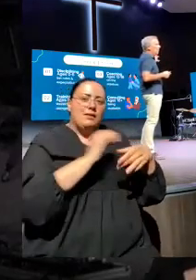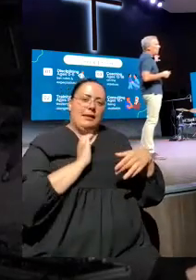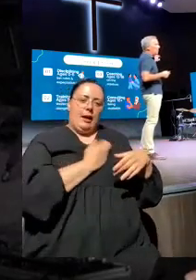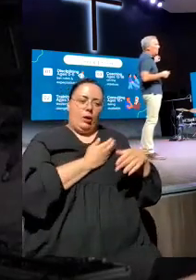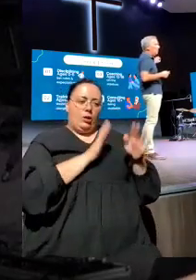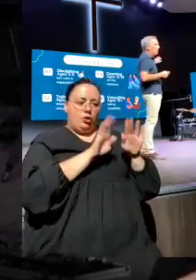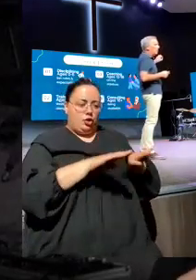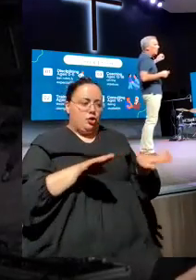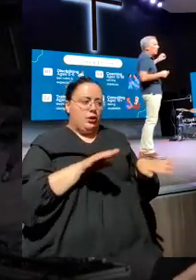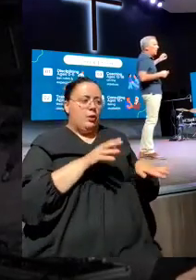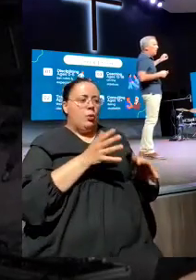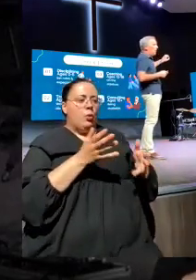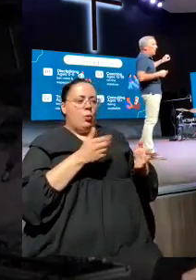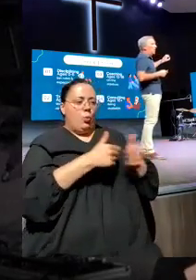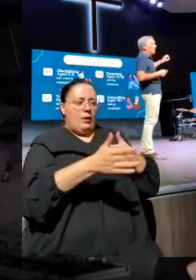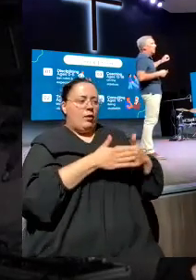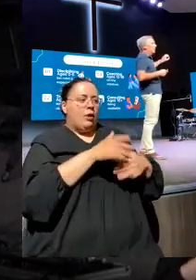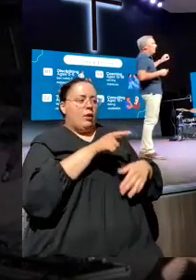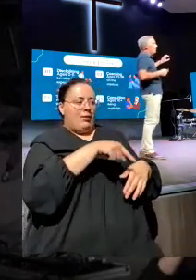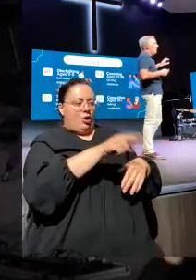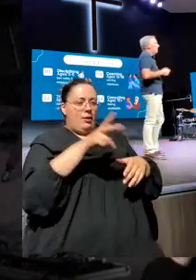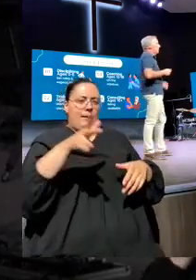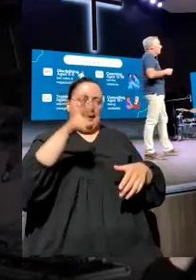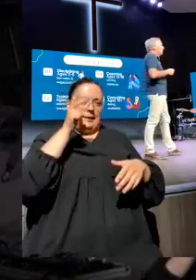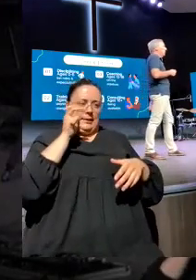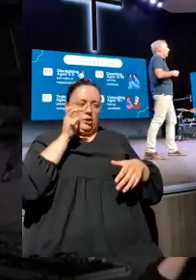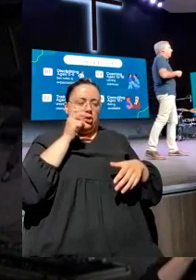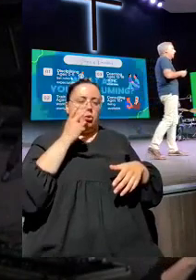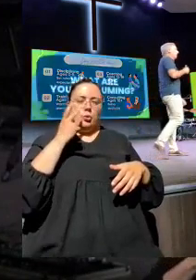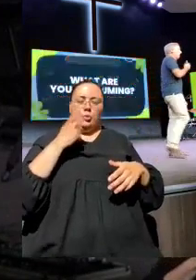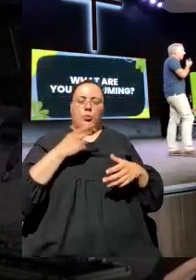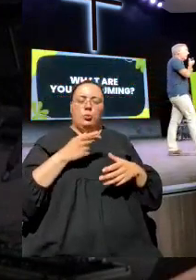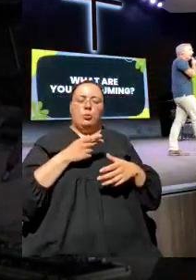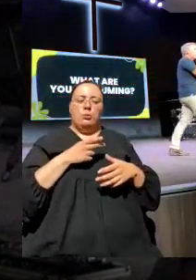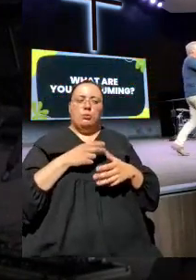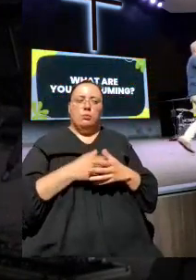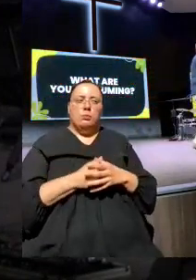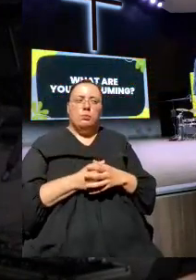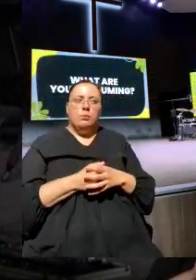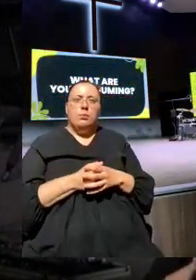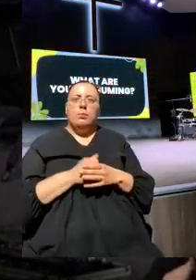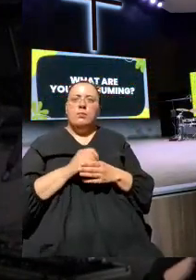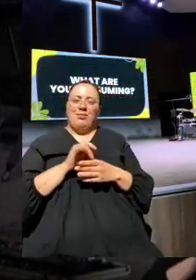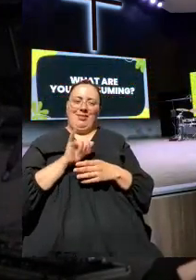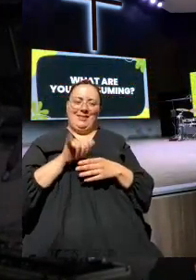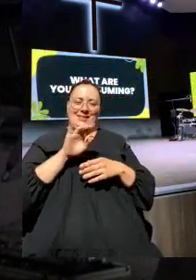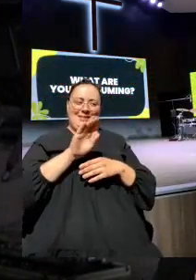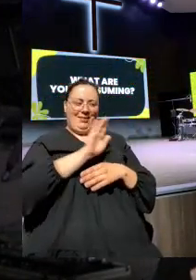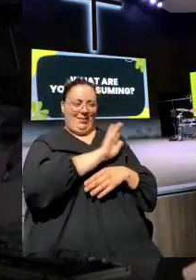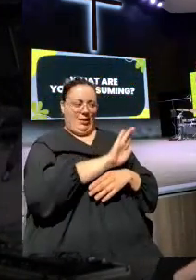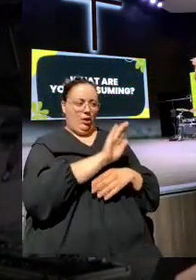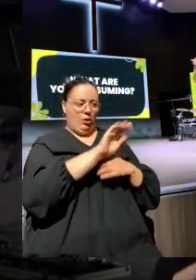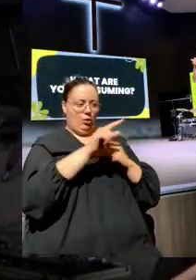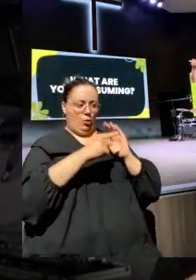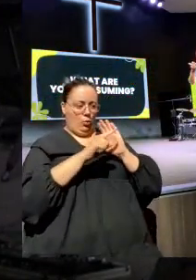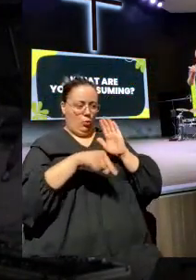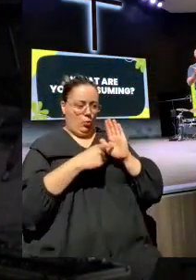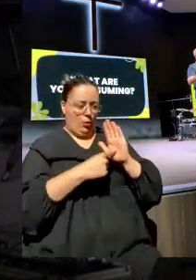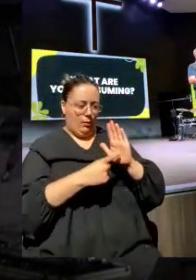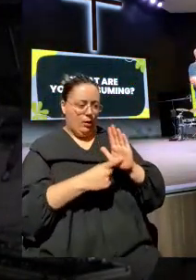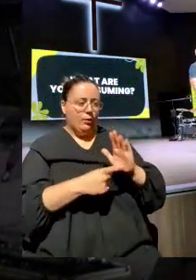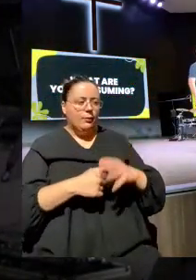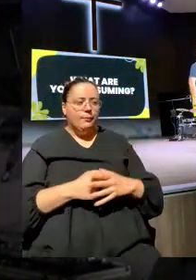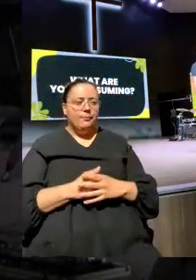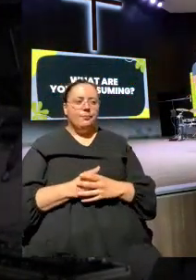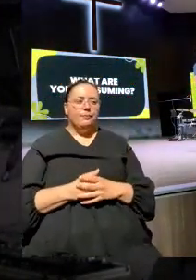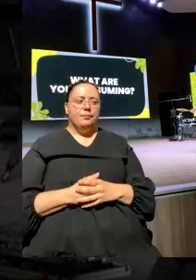them to develop discerning minds about those role models. We'll get into that in a little more detail in a moment. But it just does bounce the idea back to us.